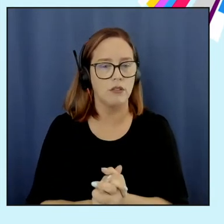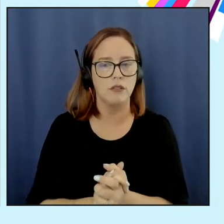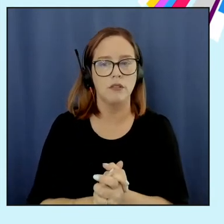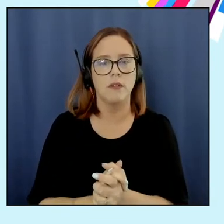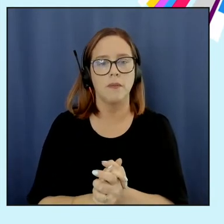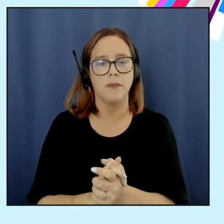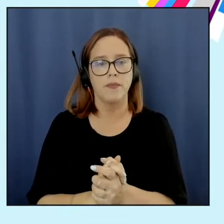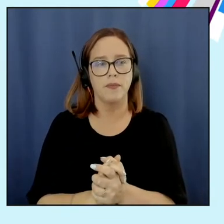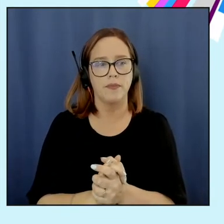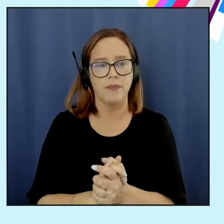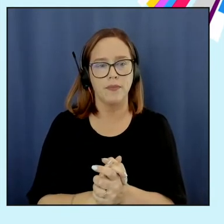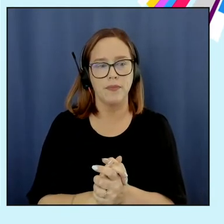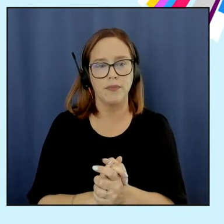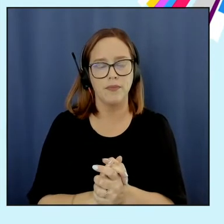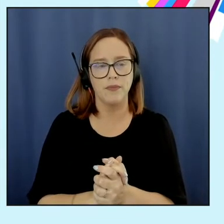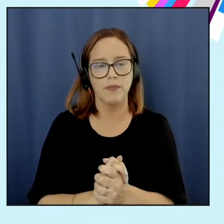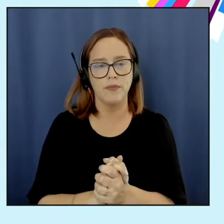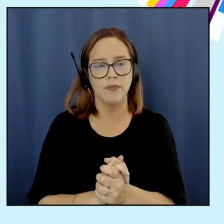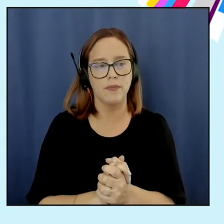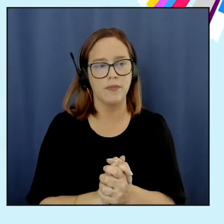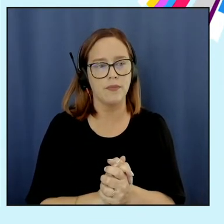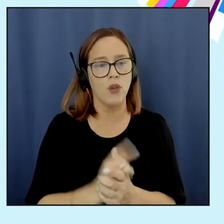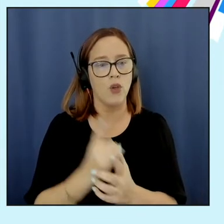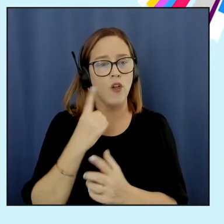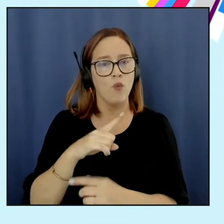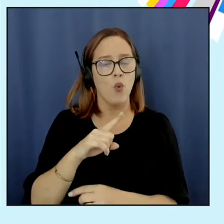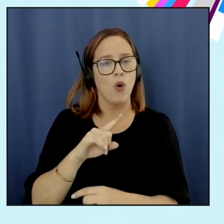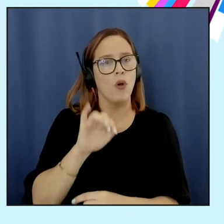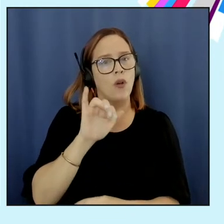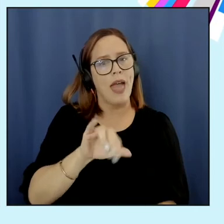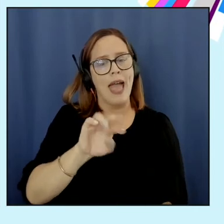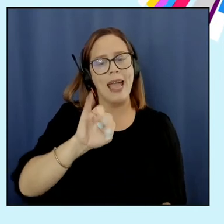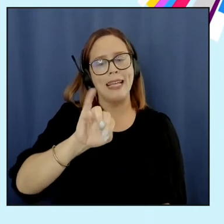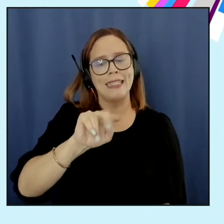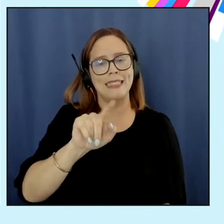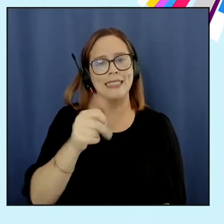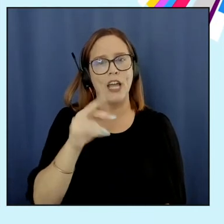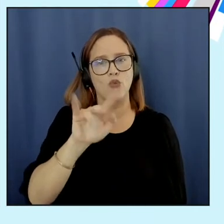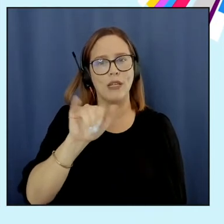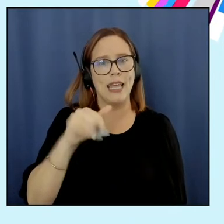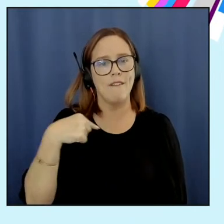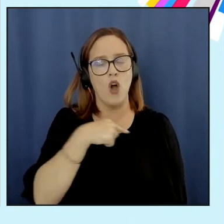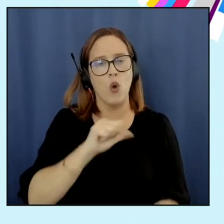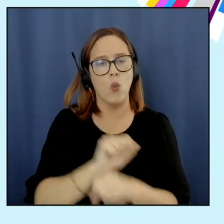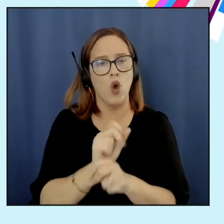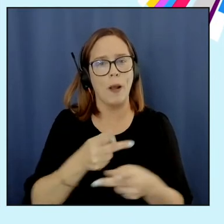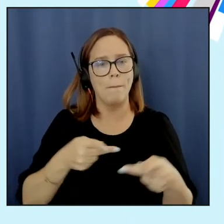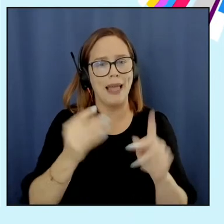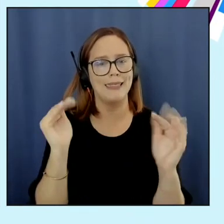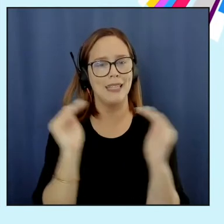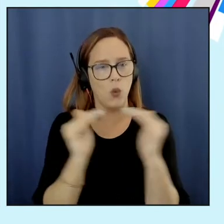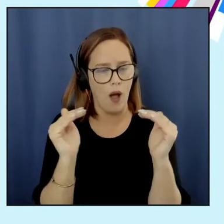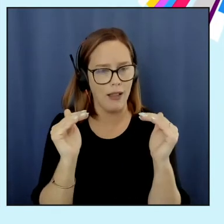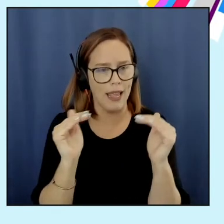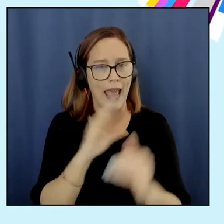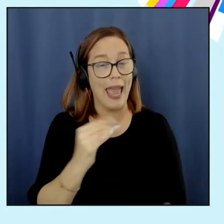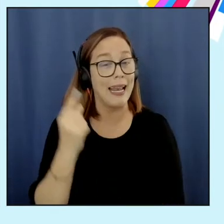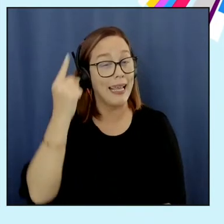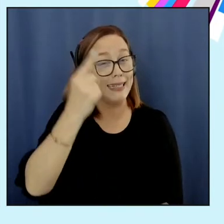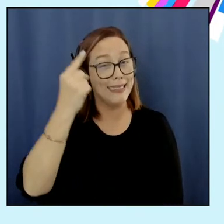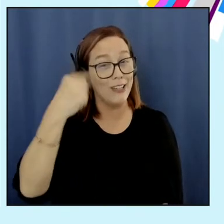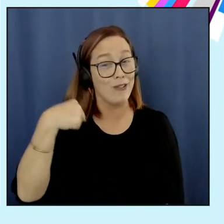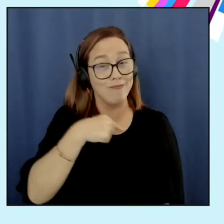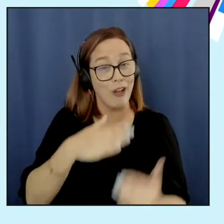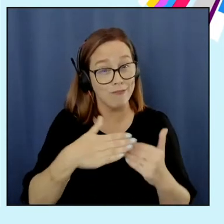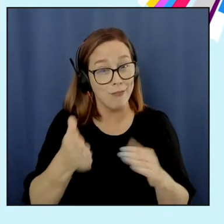gold category of the Workplace Equality Index here in India for consecutive third year. And I'm super,